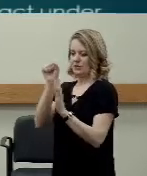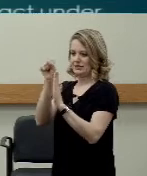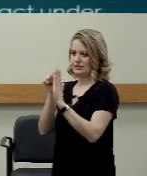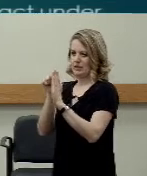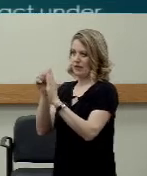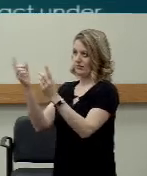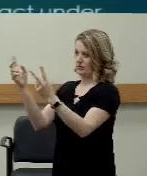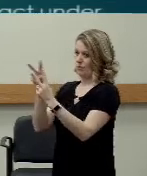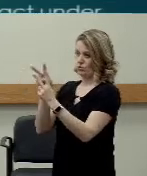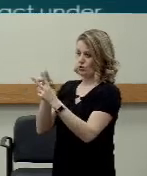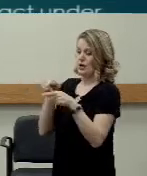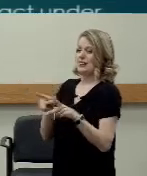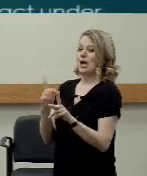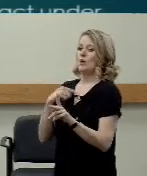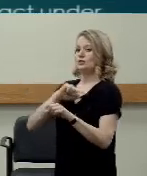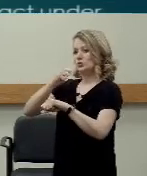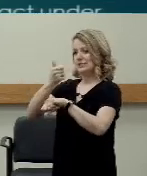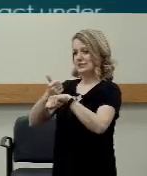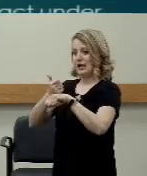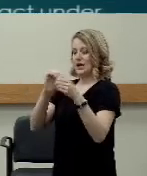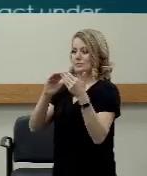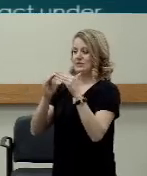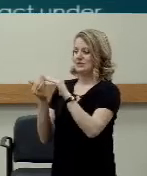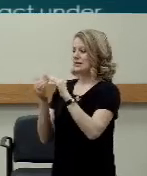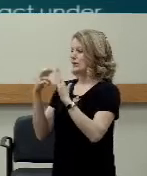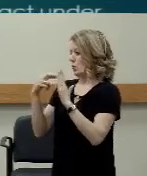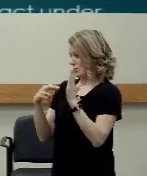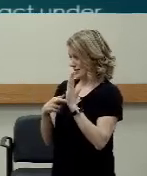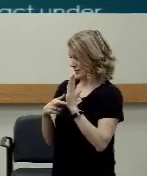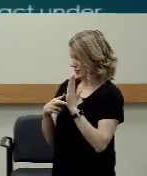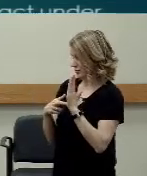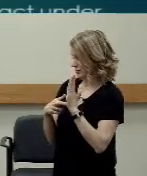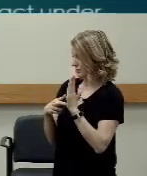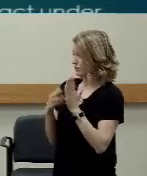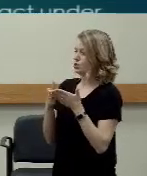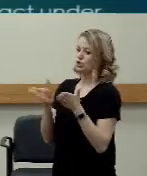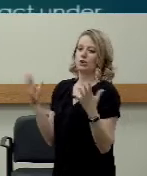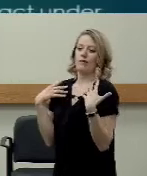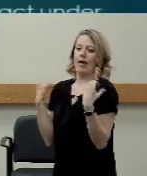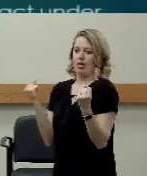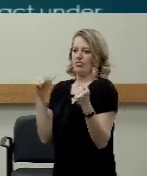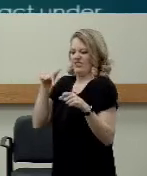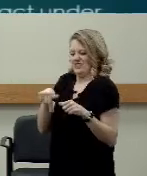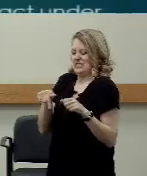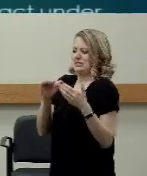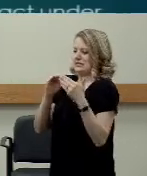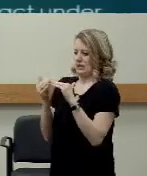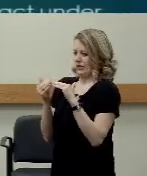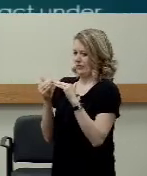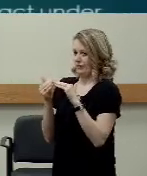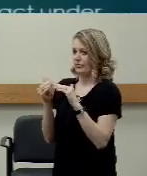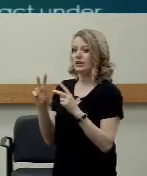make city ordinances for the general health and welfare of our city, and the other